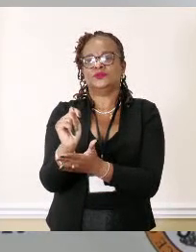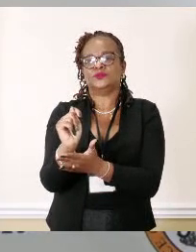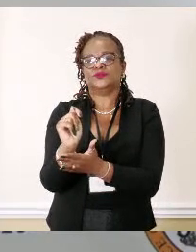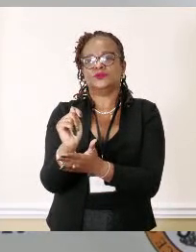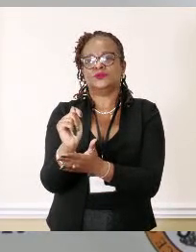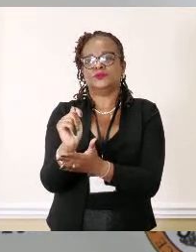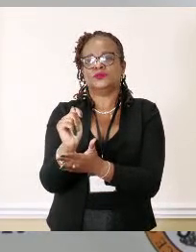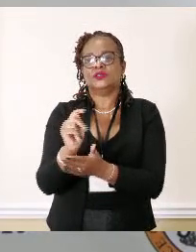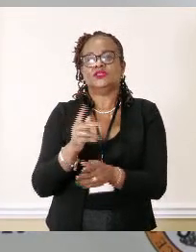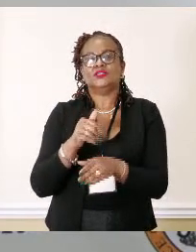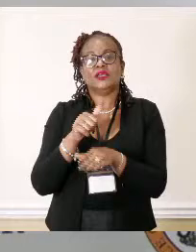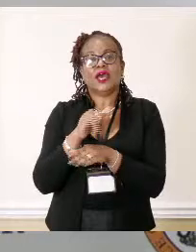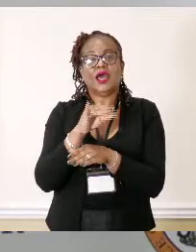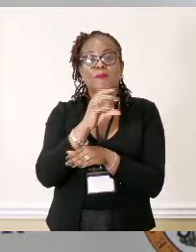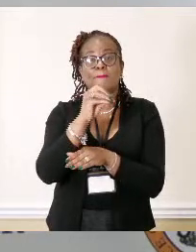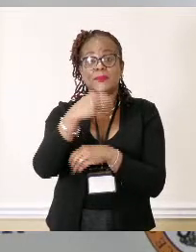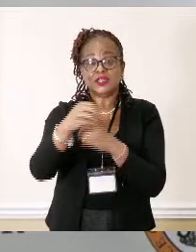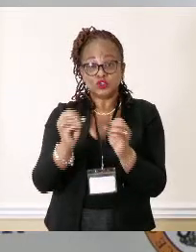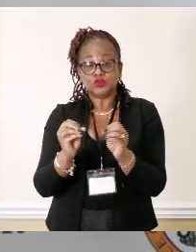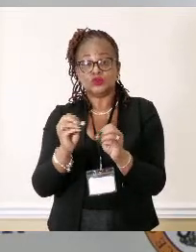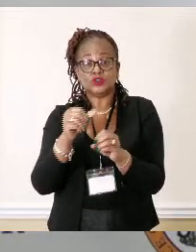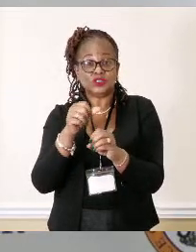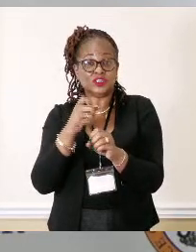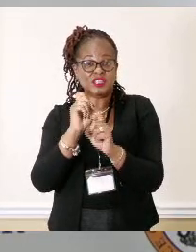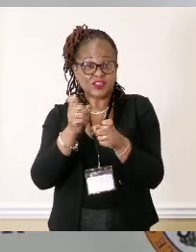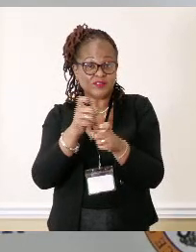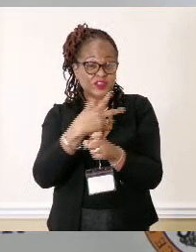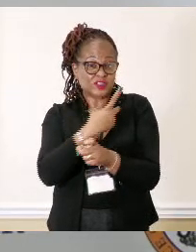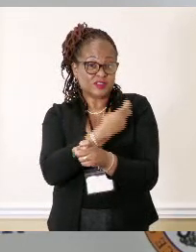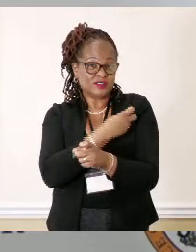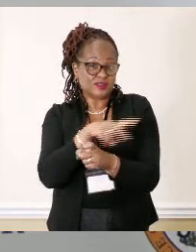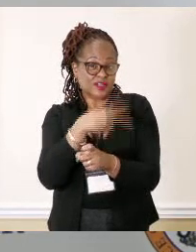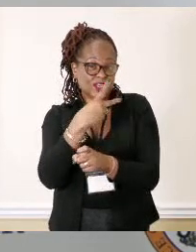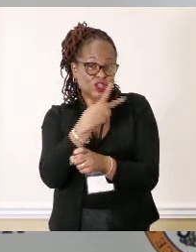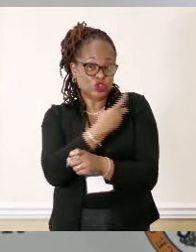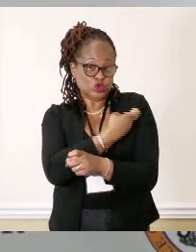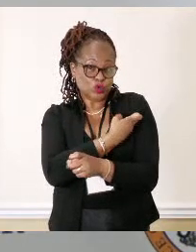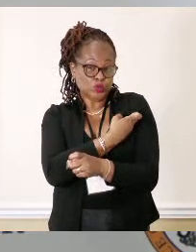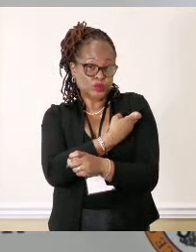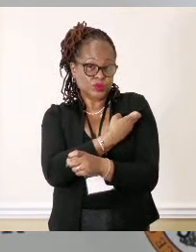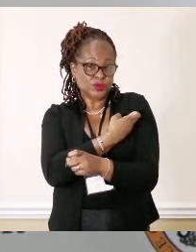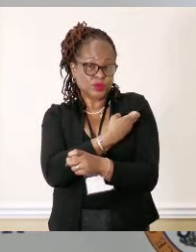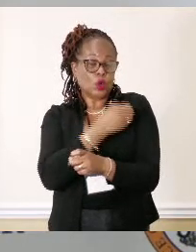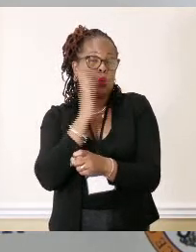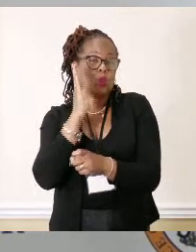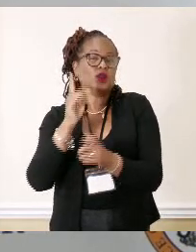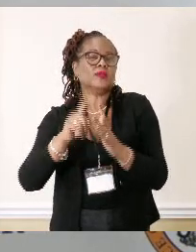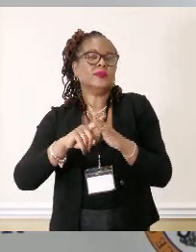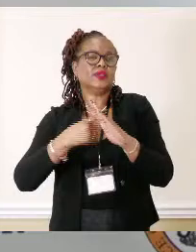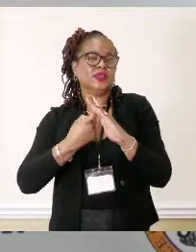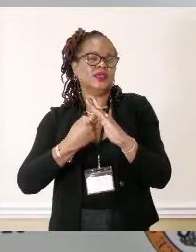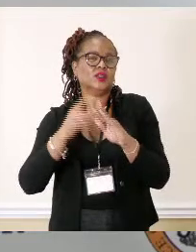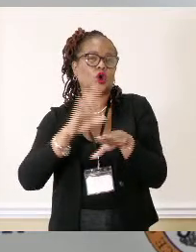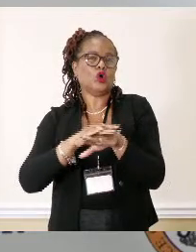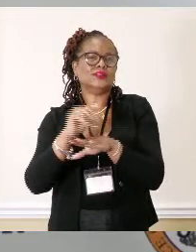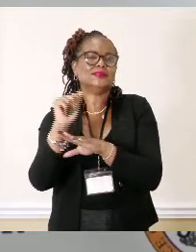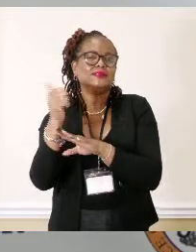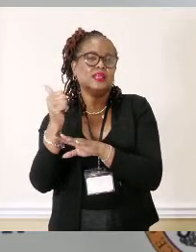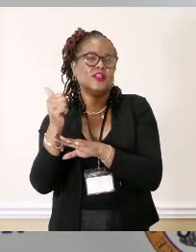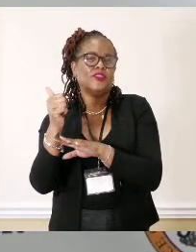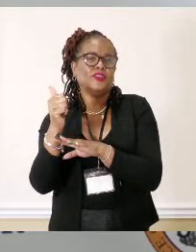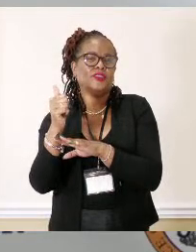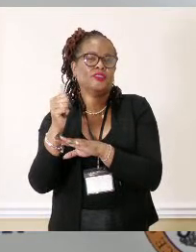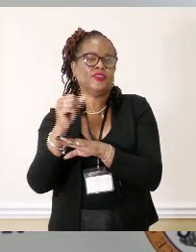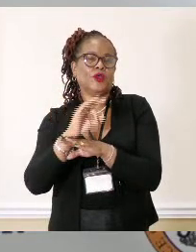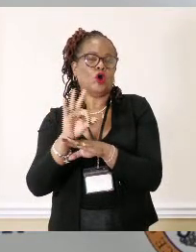The administration of the second dose of this vaccine will begin on the 10th